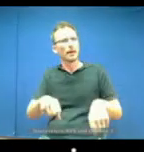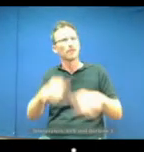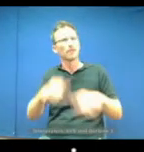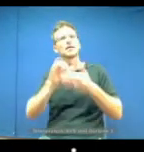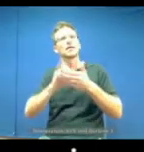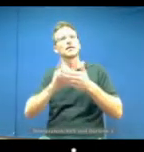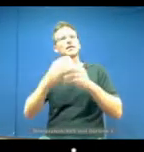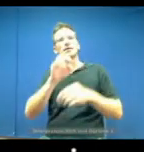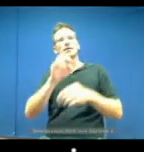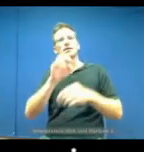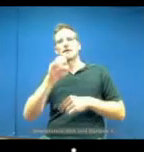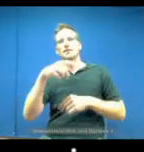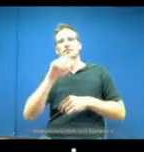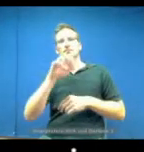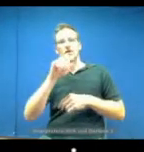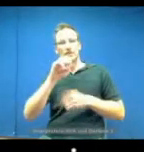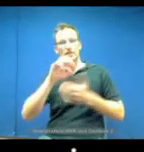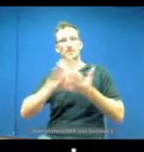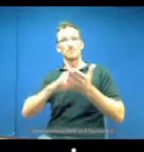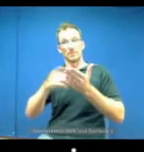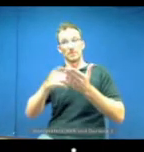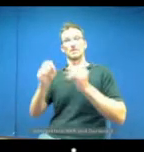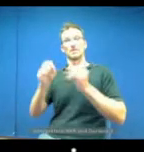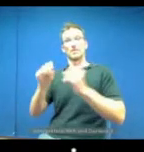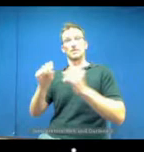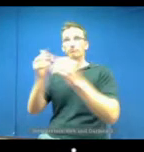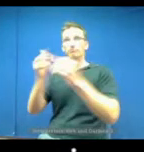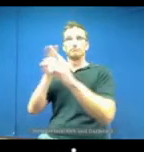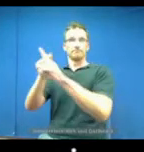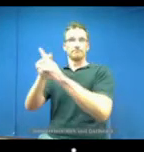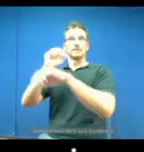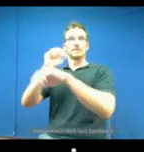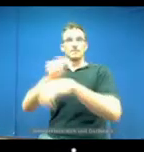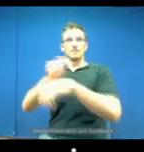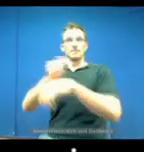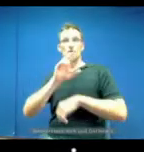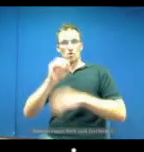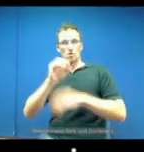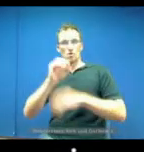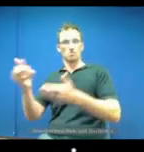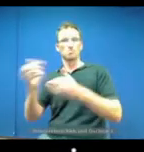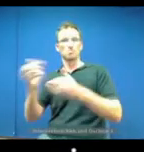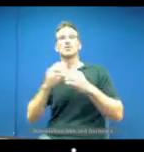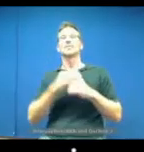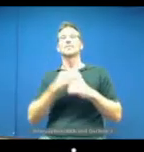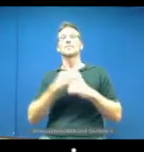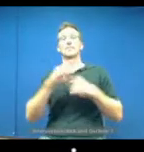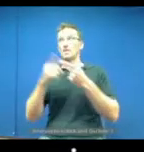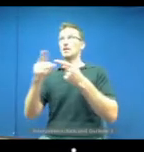order. Then, once notice is given to the respondent,